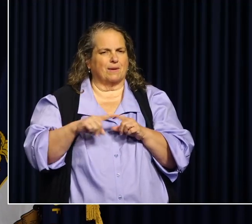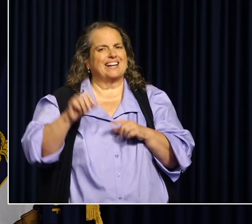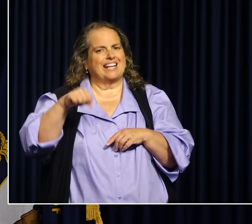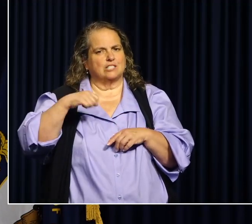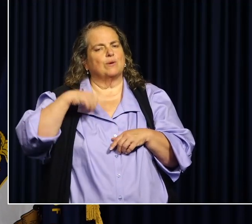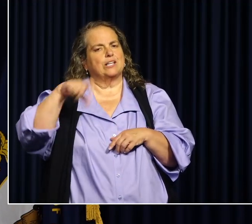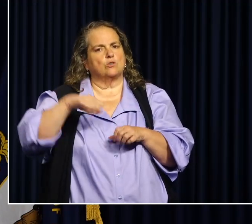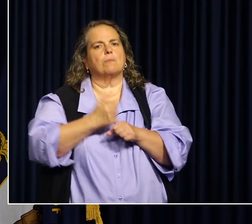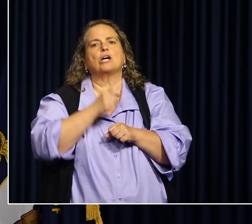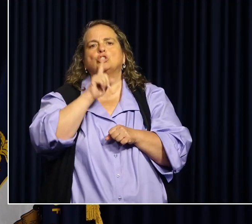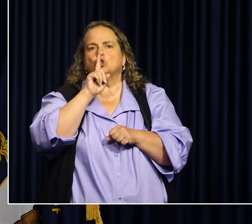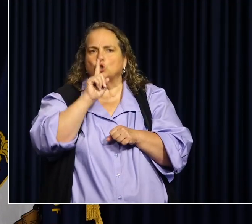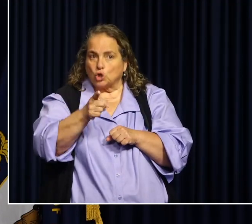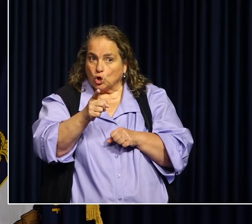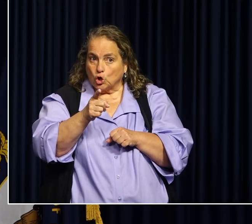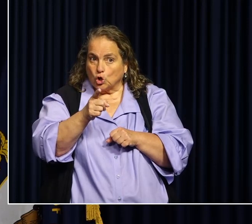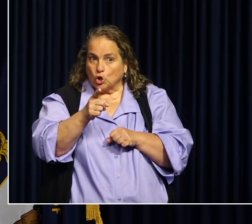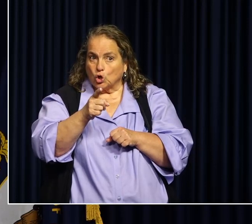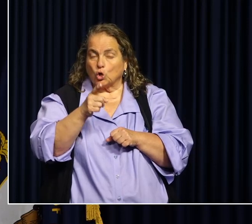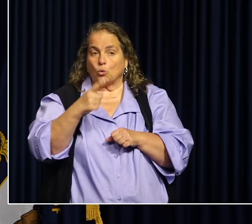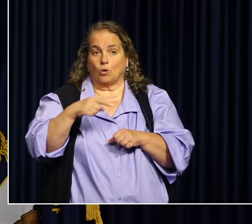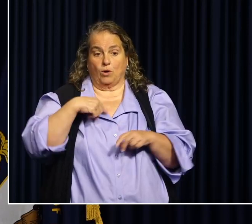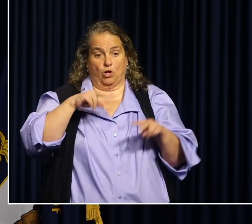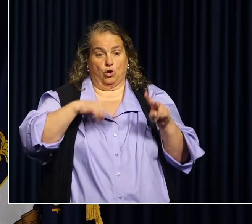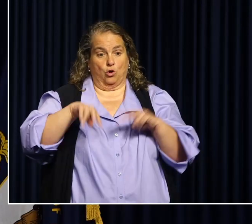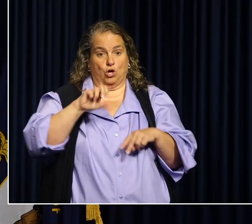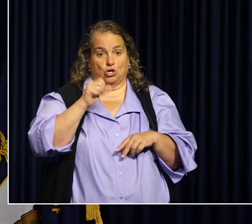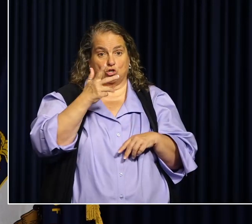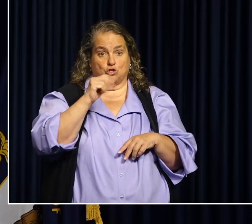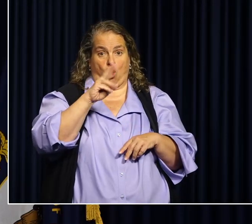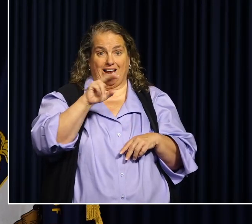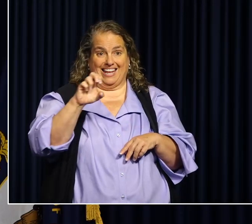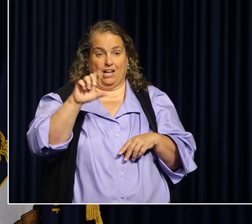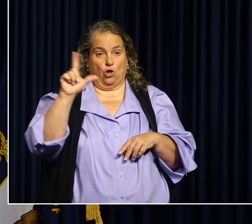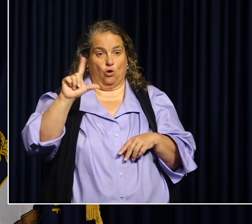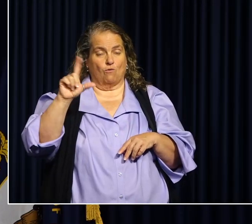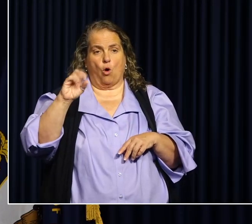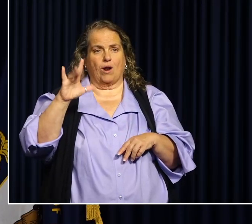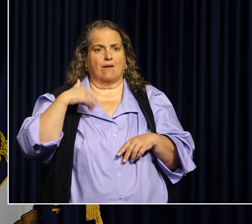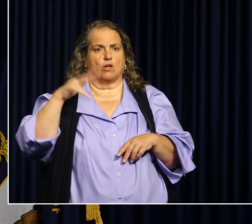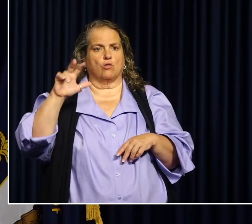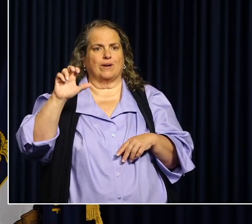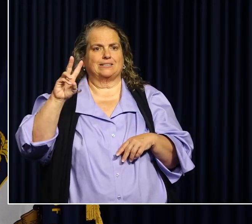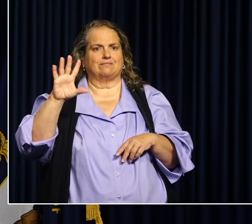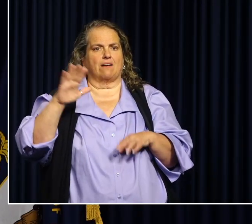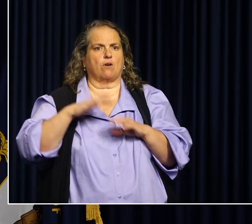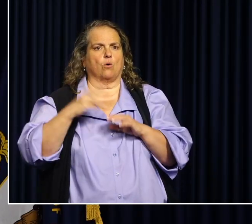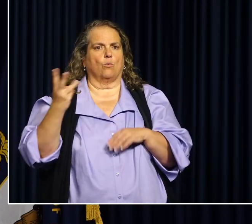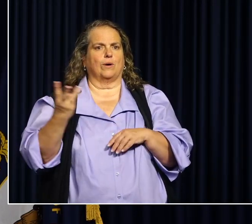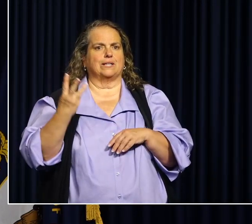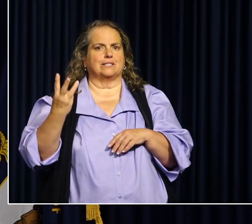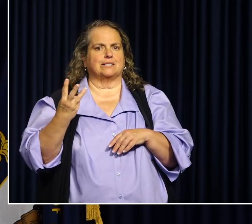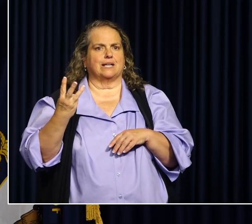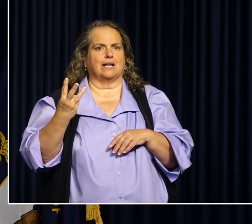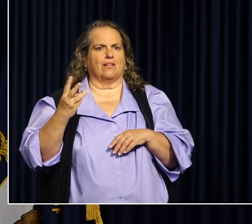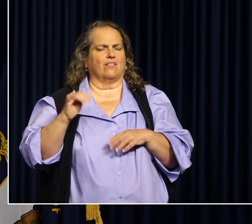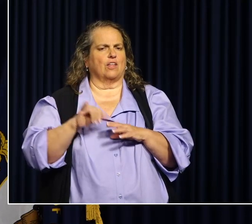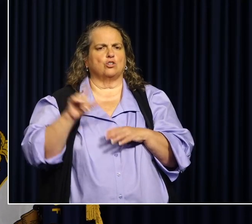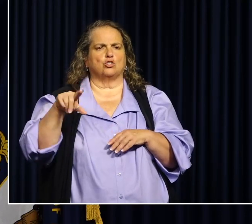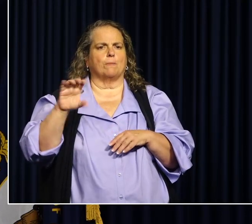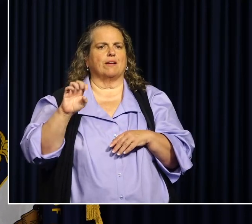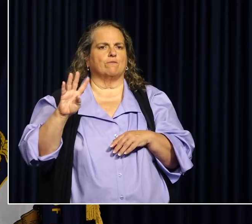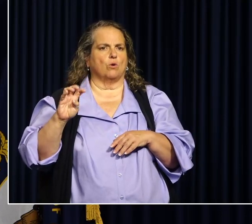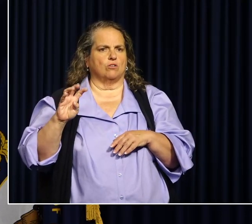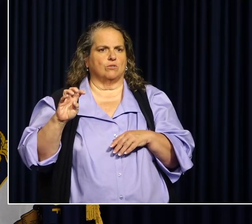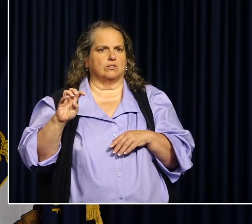we need to make sure, when we looked at Shawnee and Louisville, they only had 365 on Wednesday. That ought to be